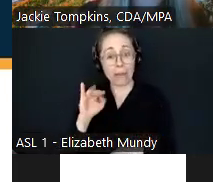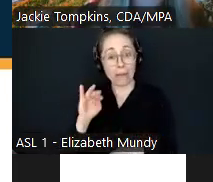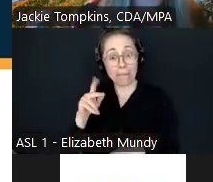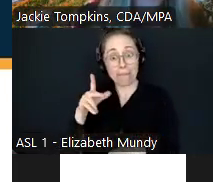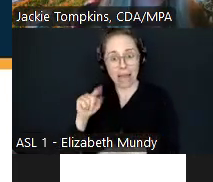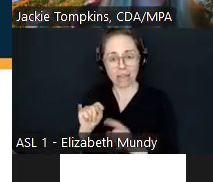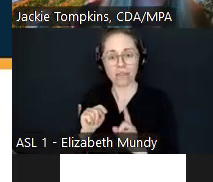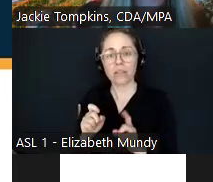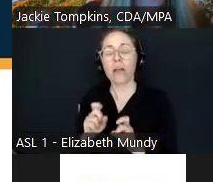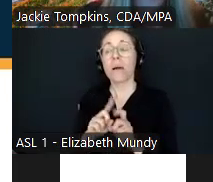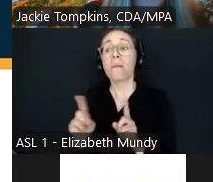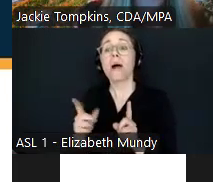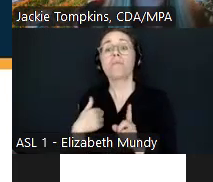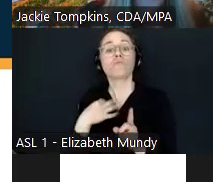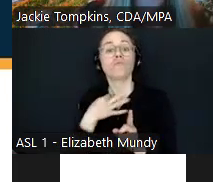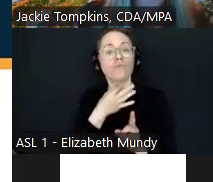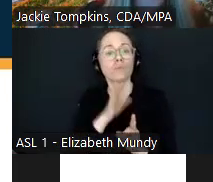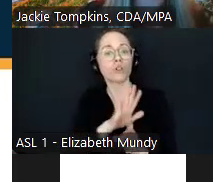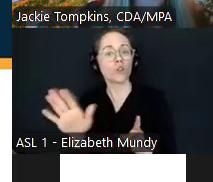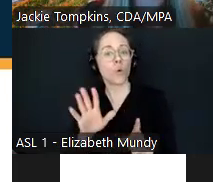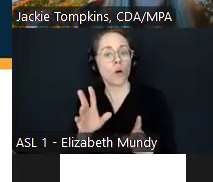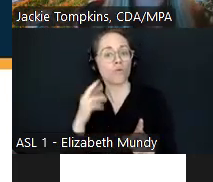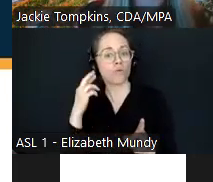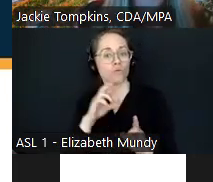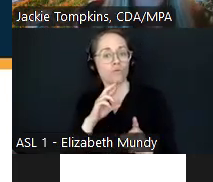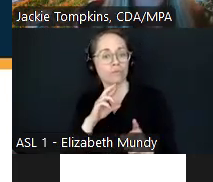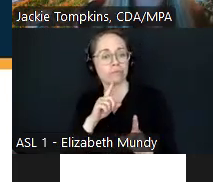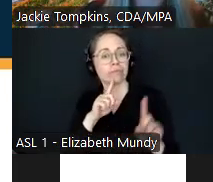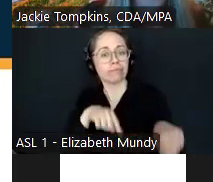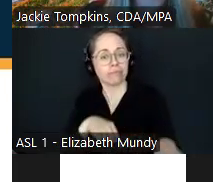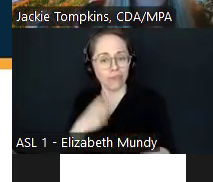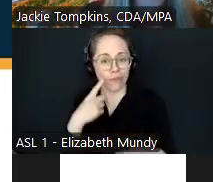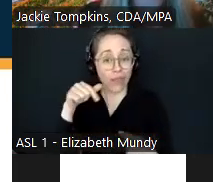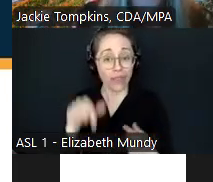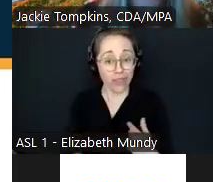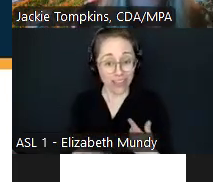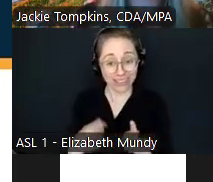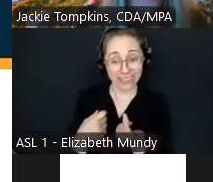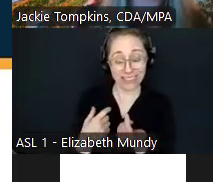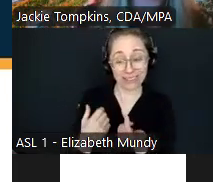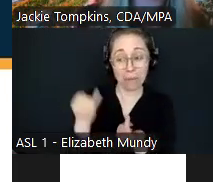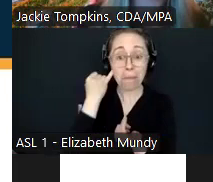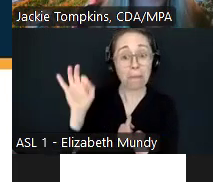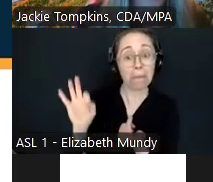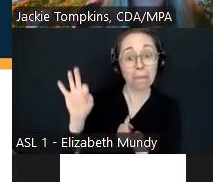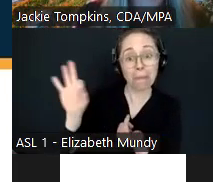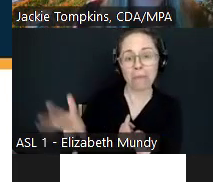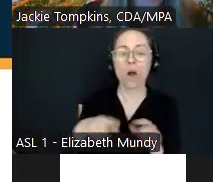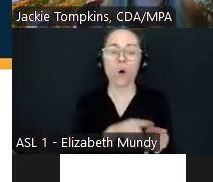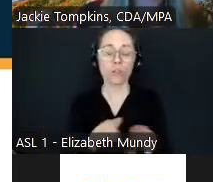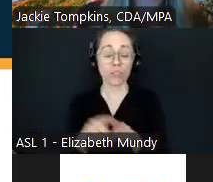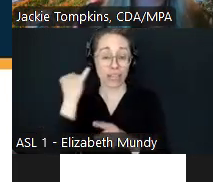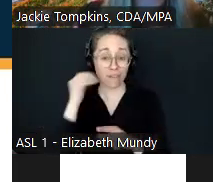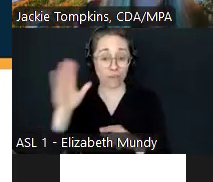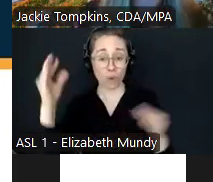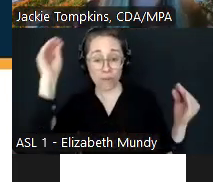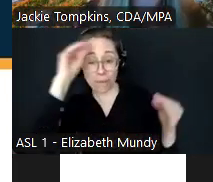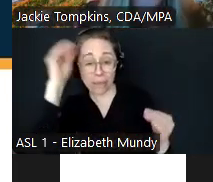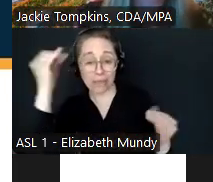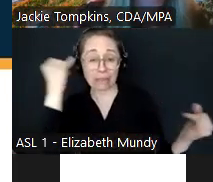this preview. And also maybe if you have some thoughts and inputs on the two panels and the structure of